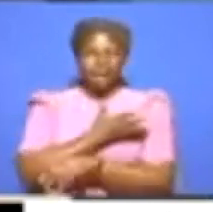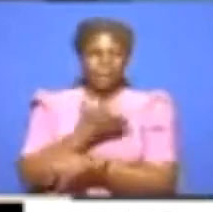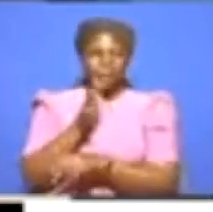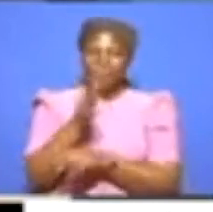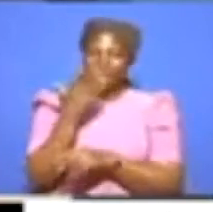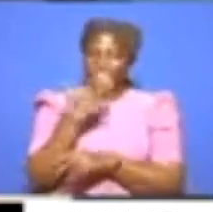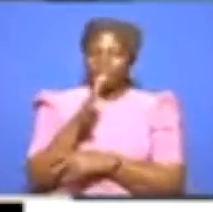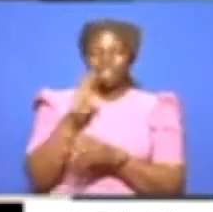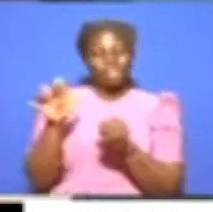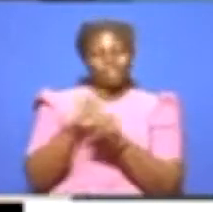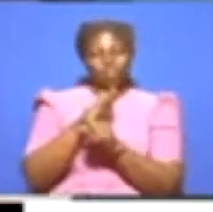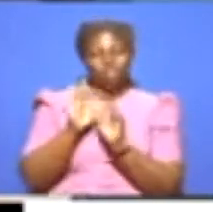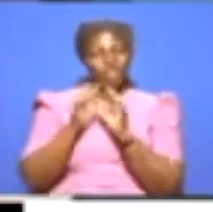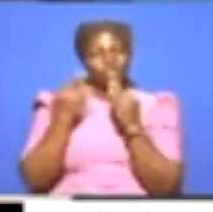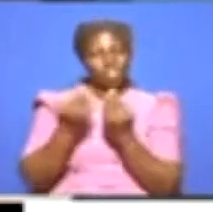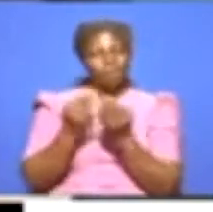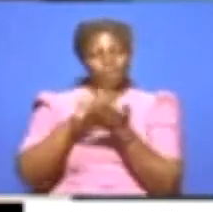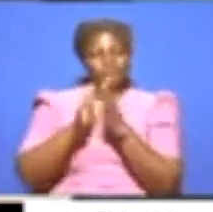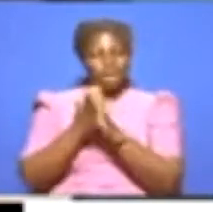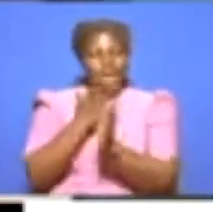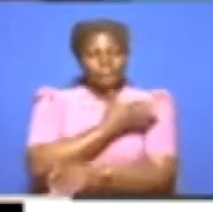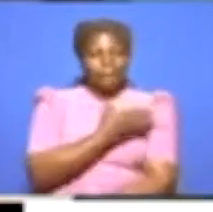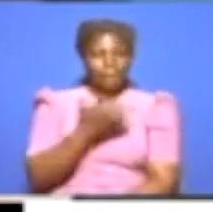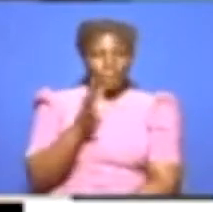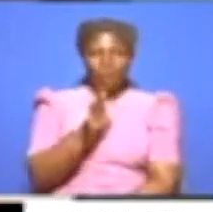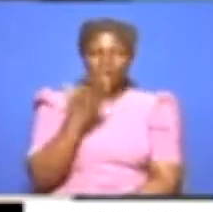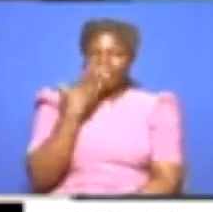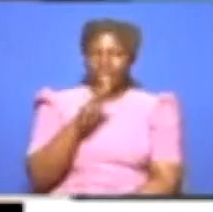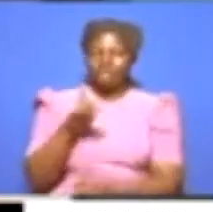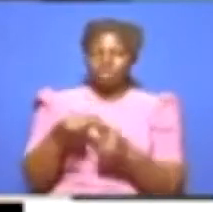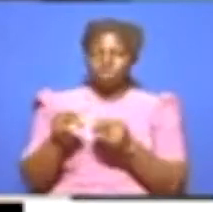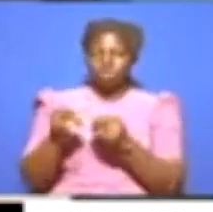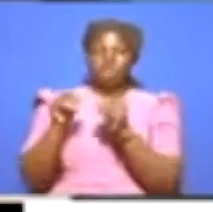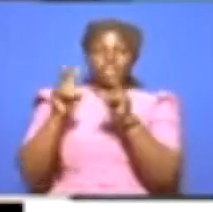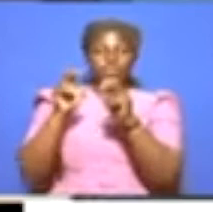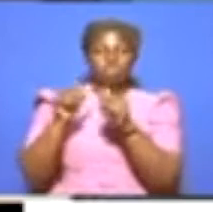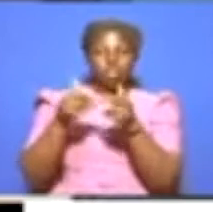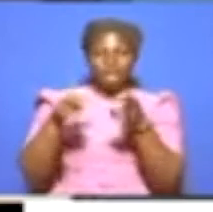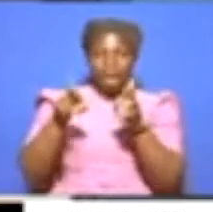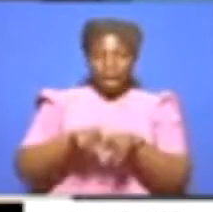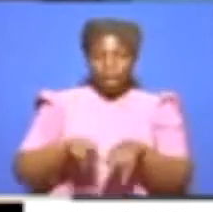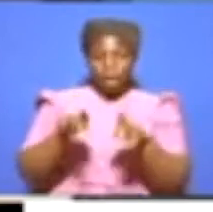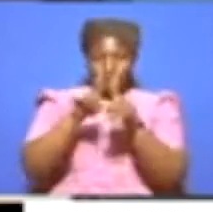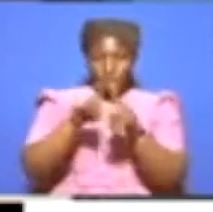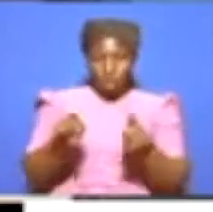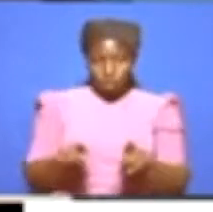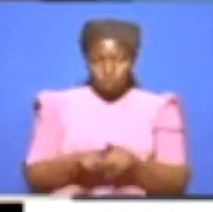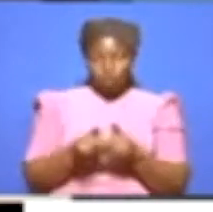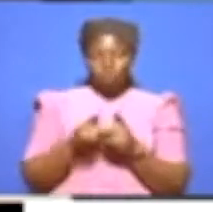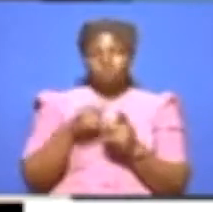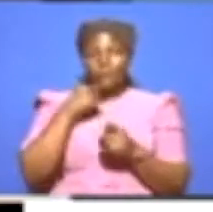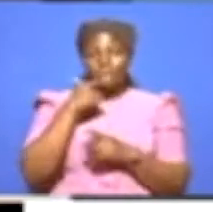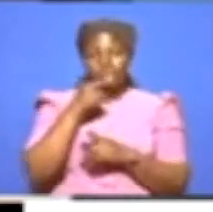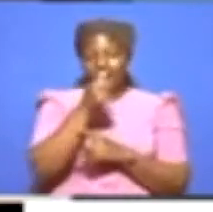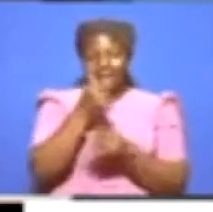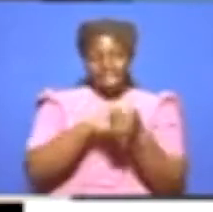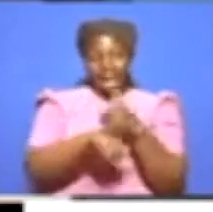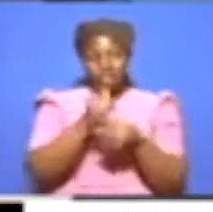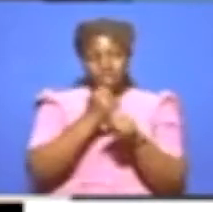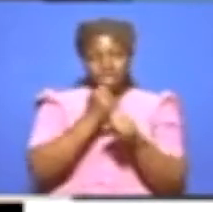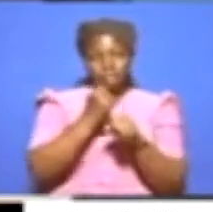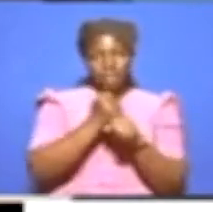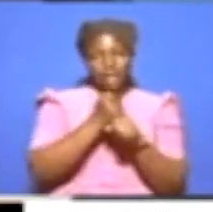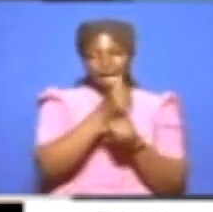with the issues that are happening. I would also be fair to mention other efforts that are being done by other stakeholders. We recognize